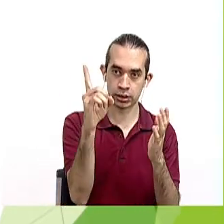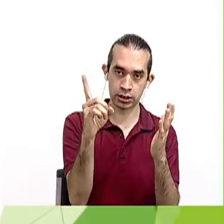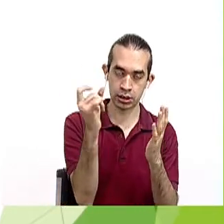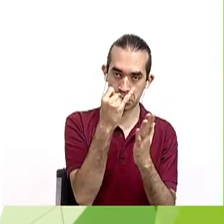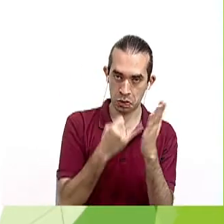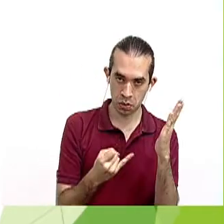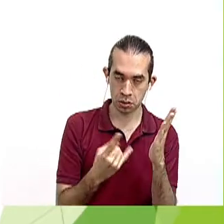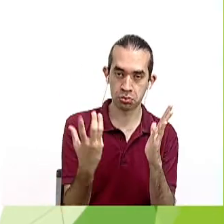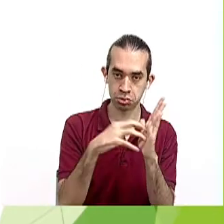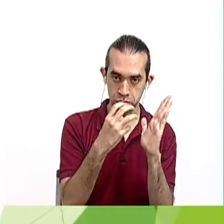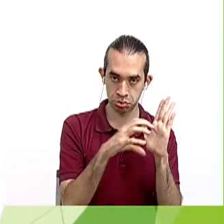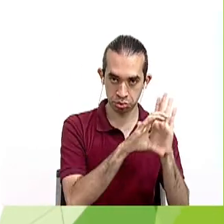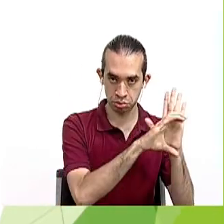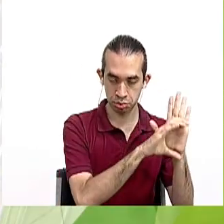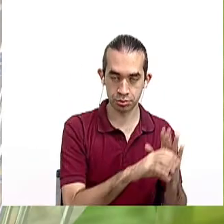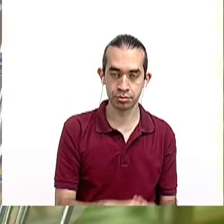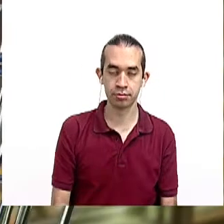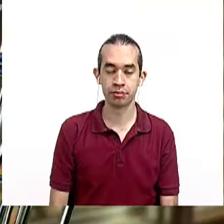on this.